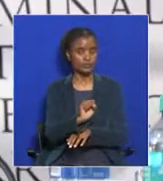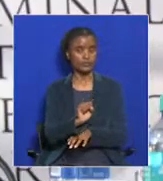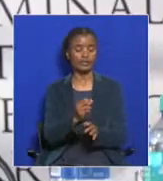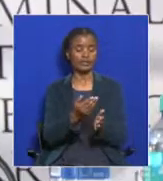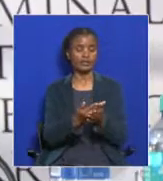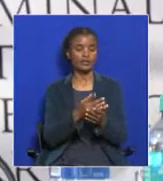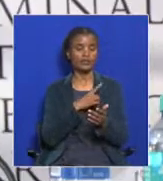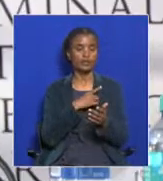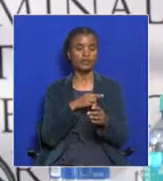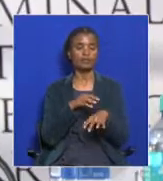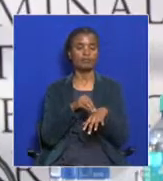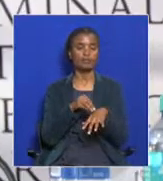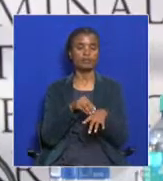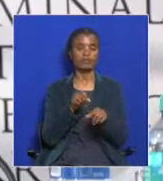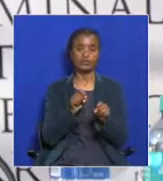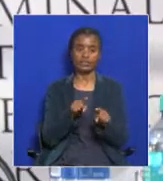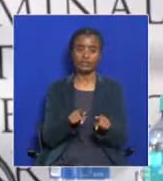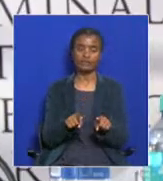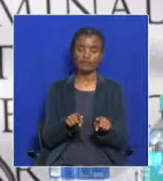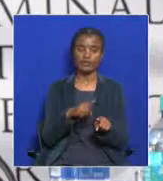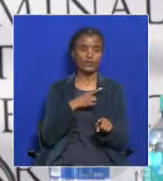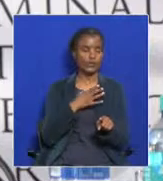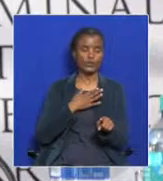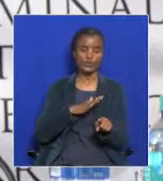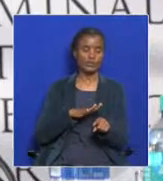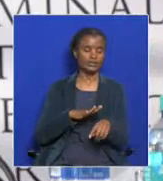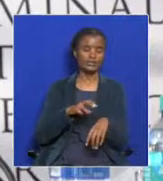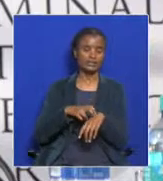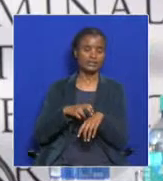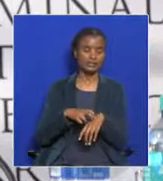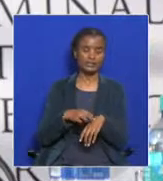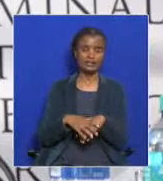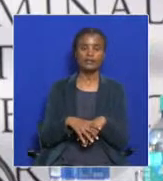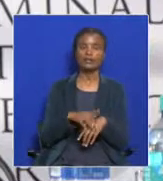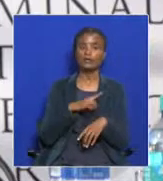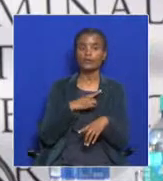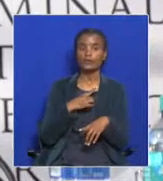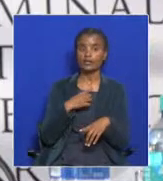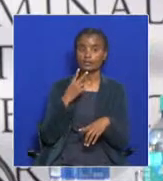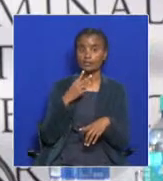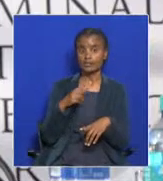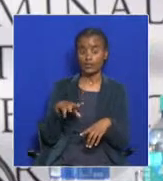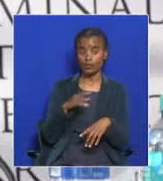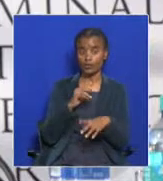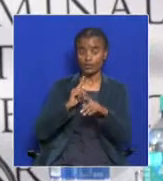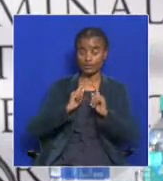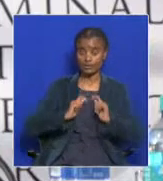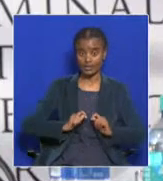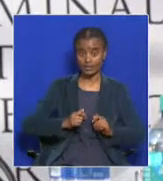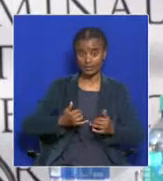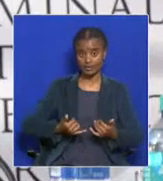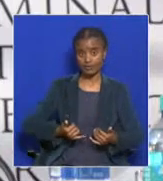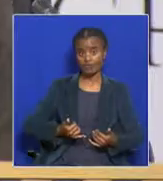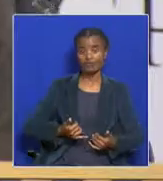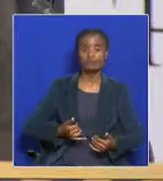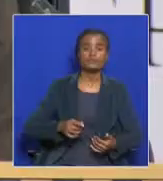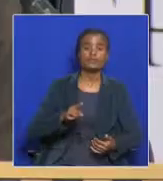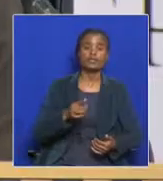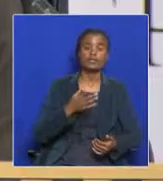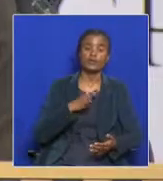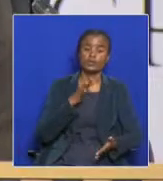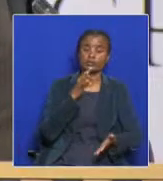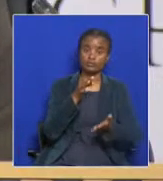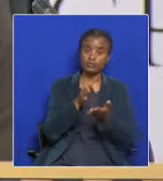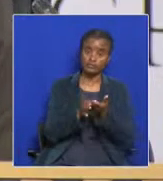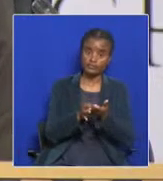and perhaps it's not necessary. I accept we are all tired now. I just want to put this proposition to you. The fact that it